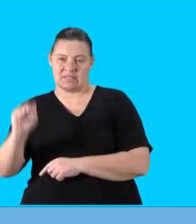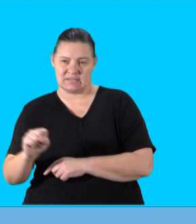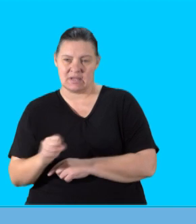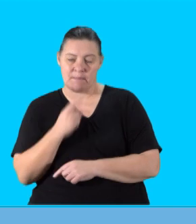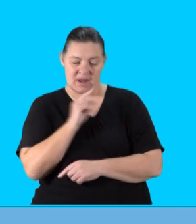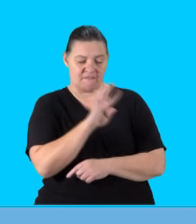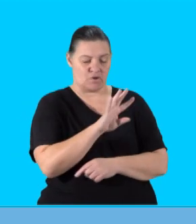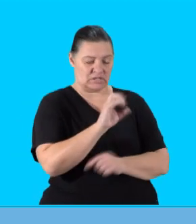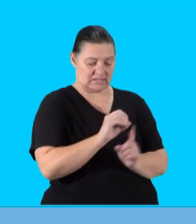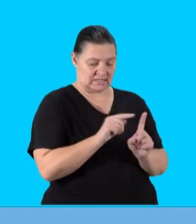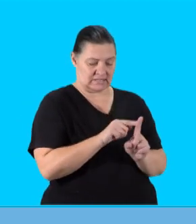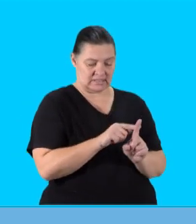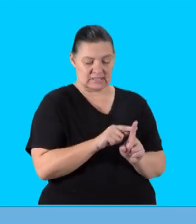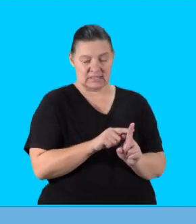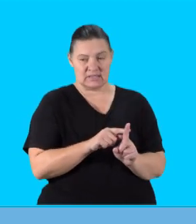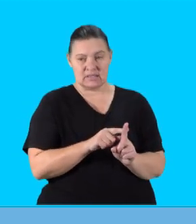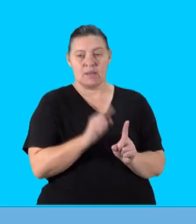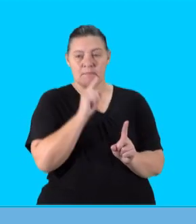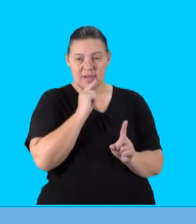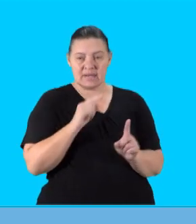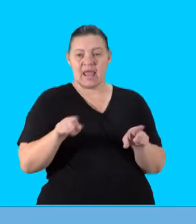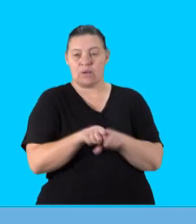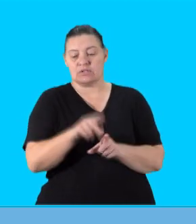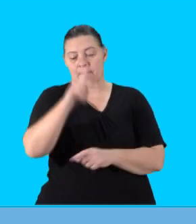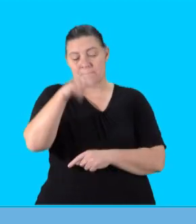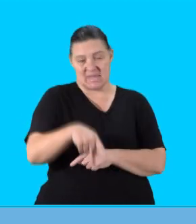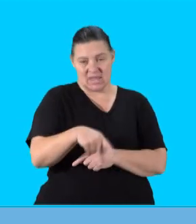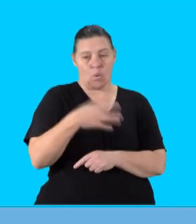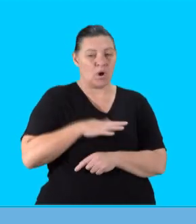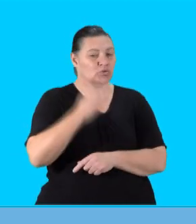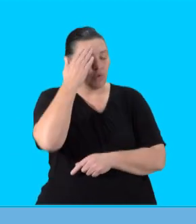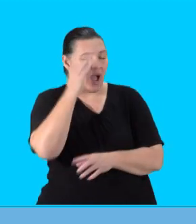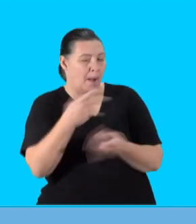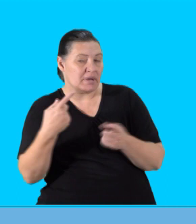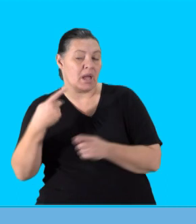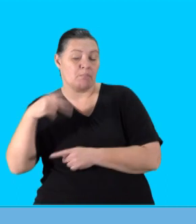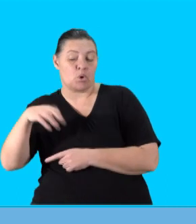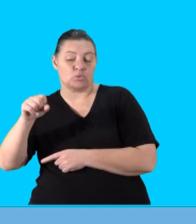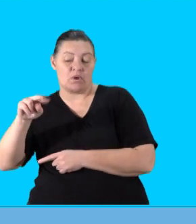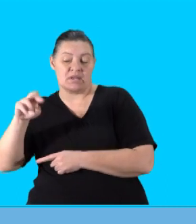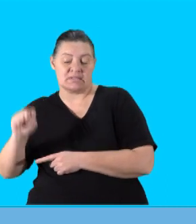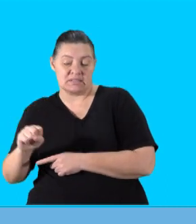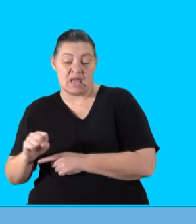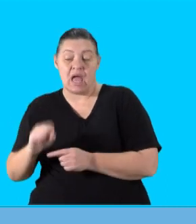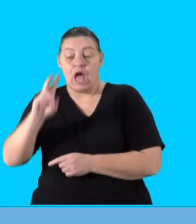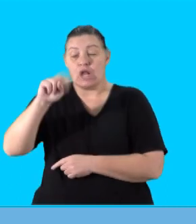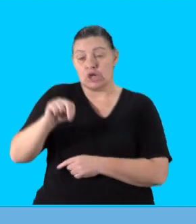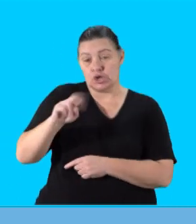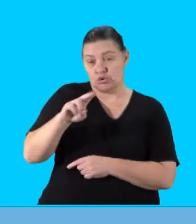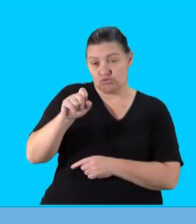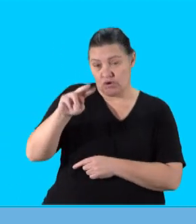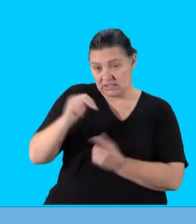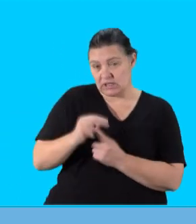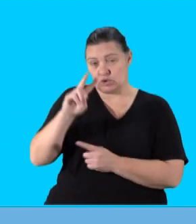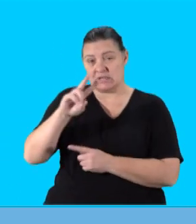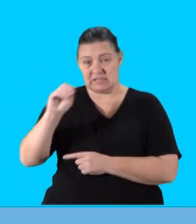atomic mass to be 40. This is equals to P, because I'm looking for the number of protons, and the neutrons is 20. So